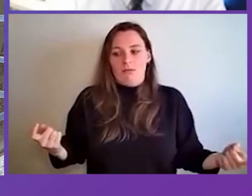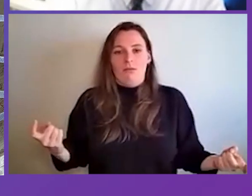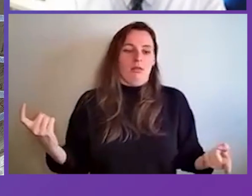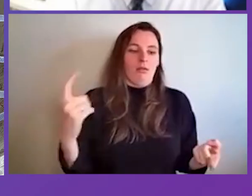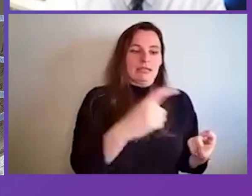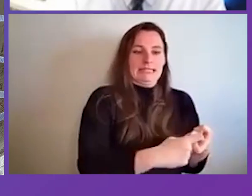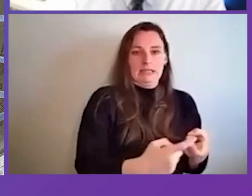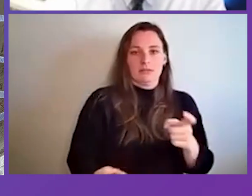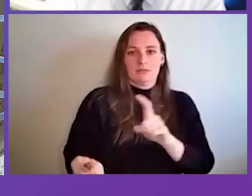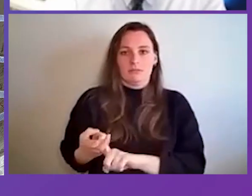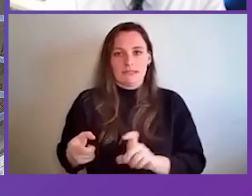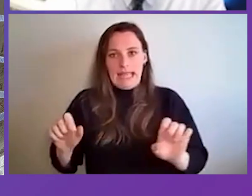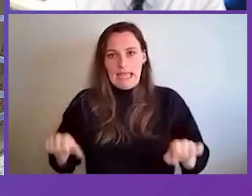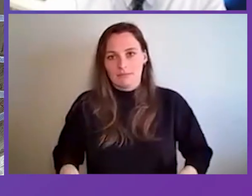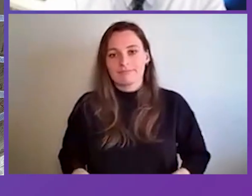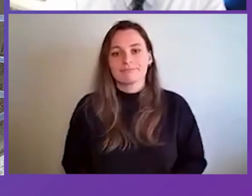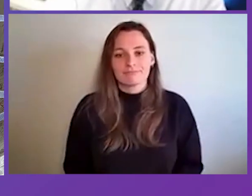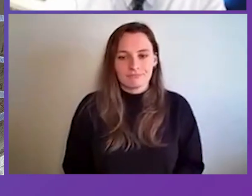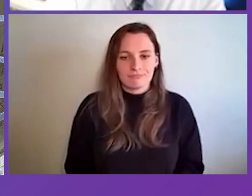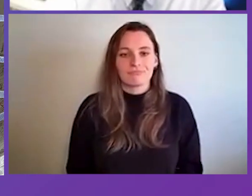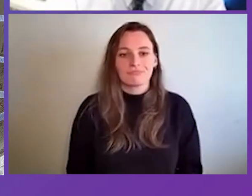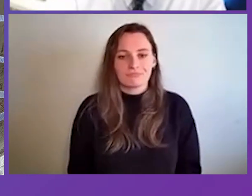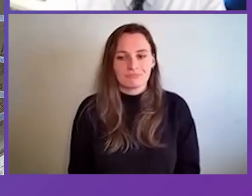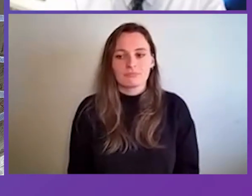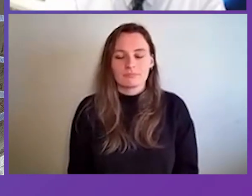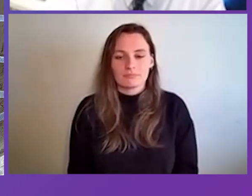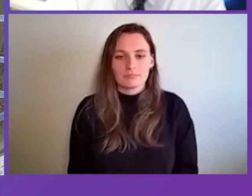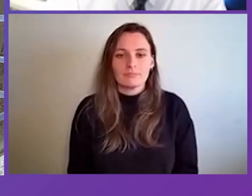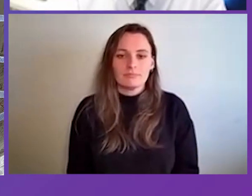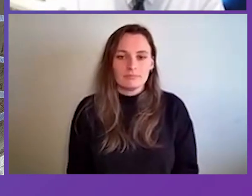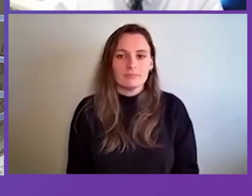Um, this is so